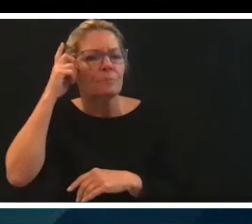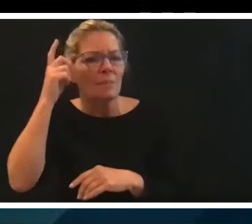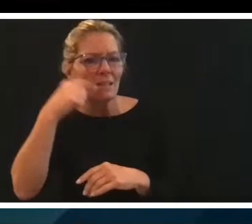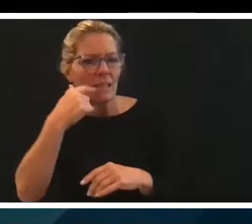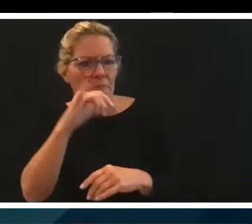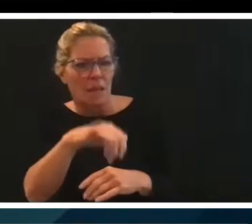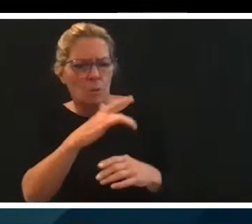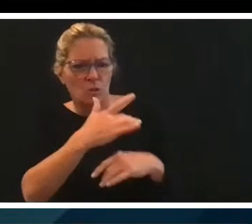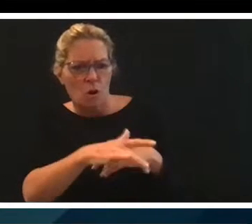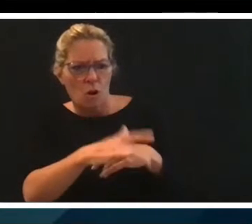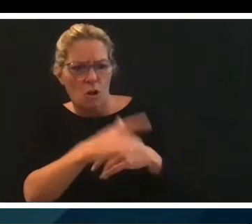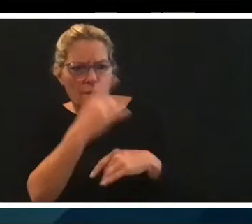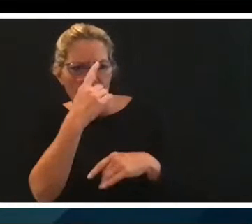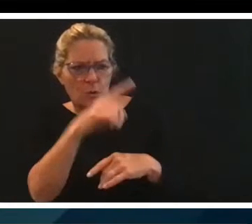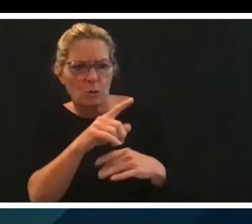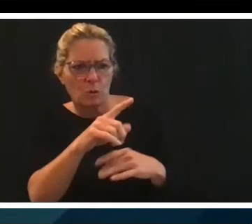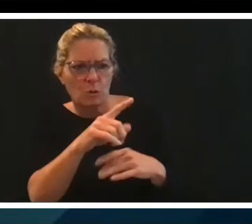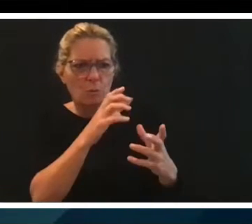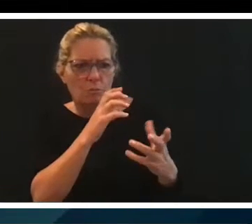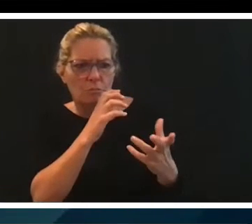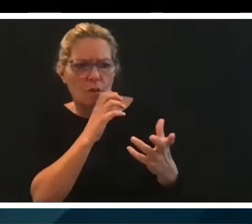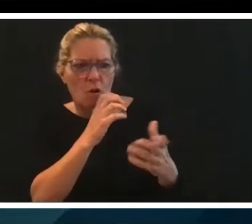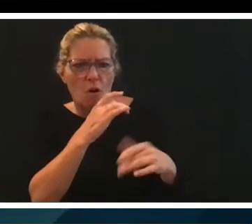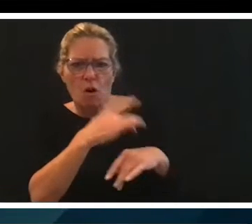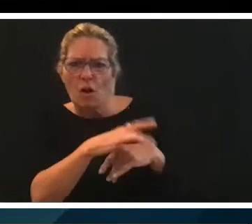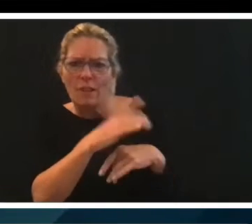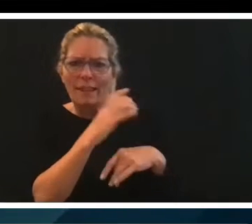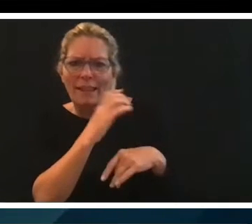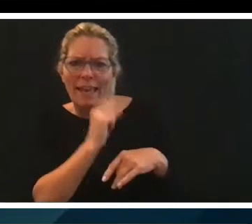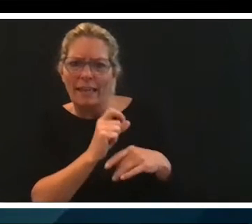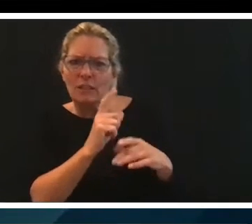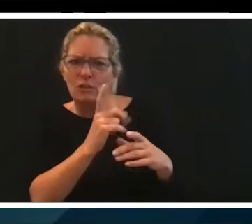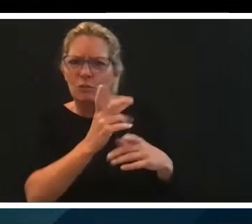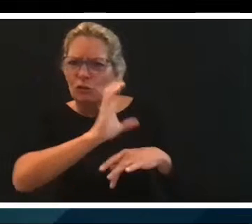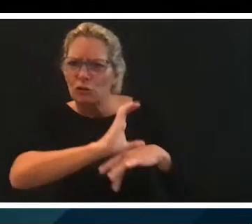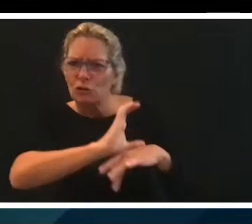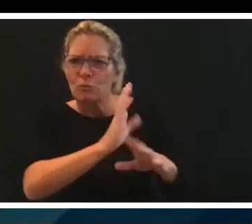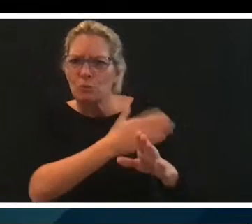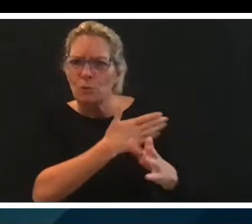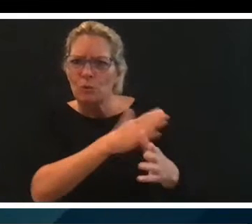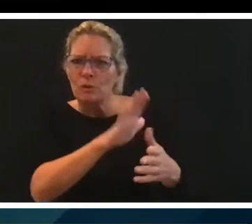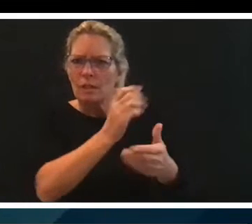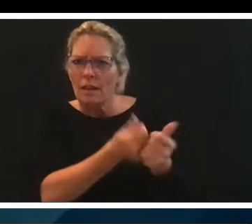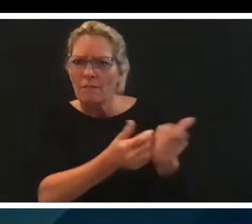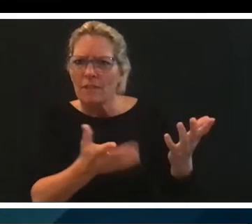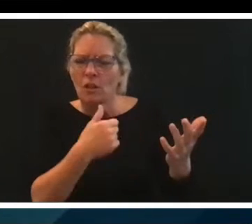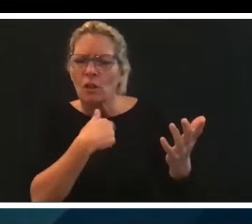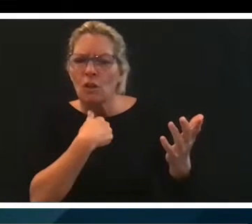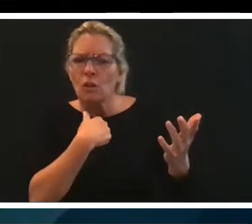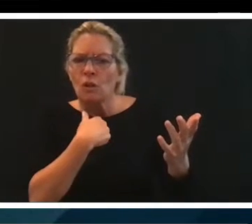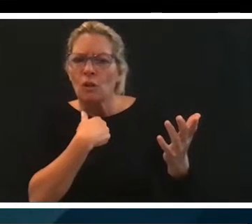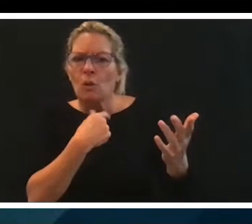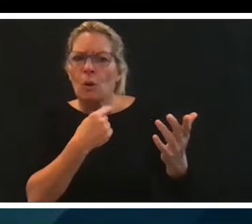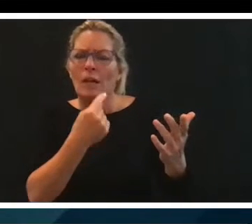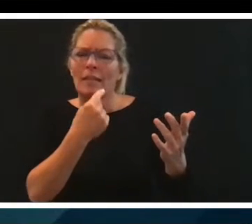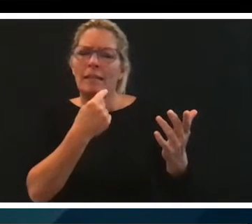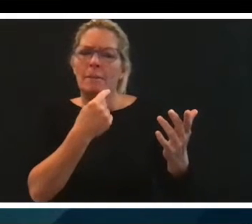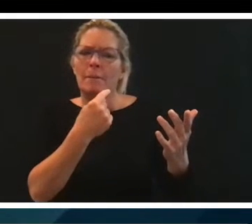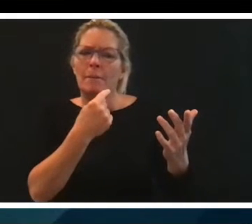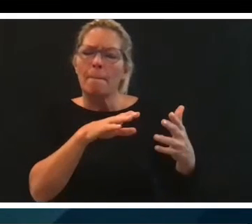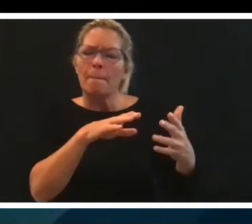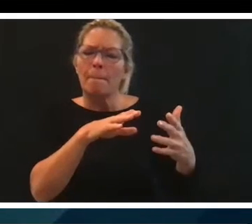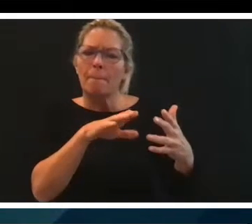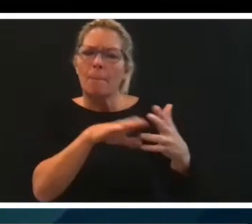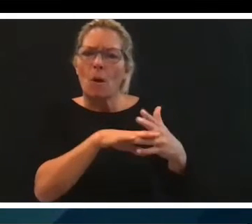was that something that you like transitioned out of? I imagine you're positing in a way where that's not the case anymore. But like, for what period of time